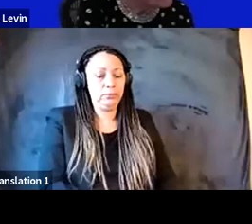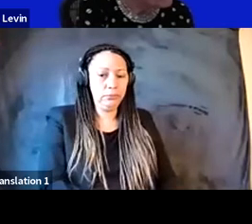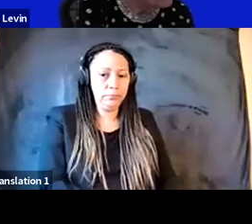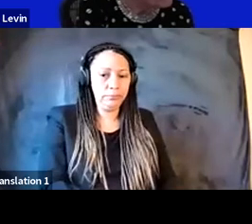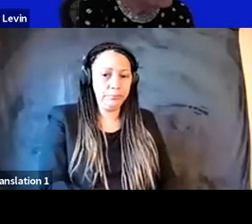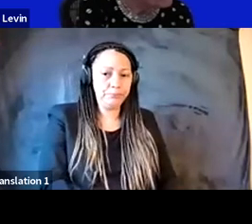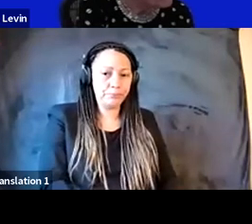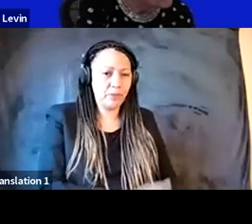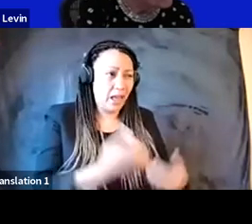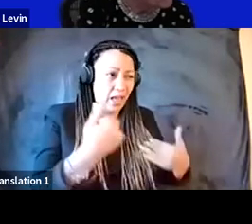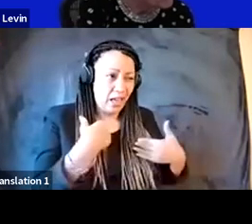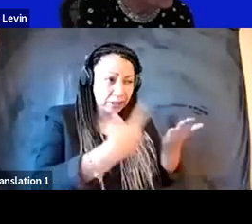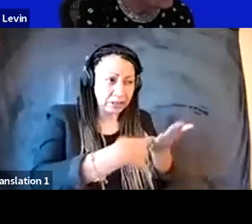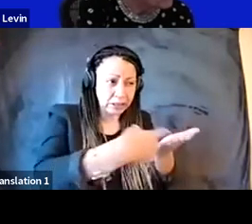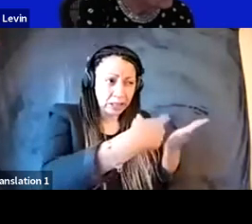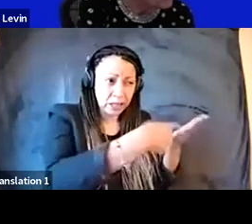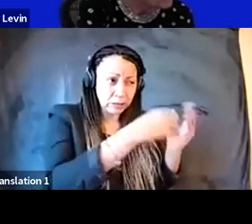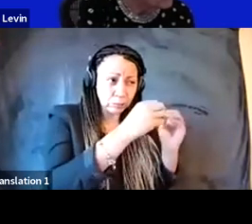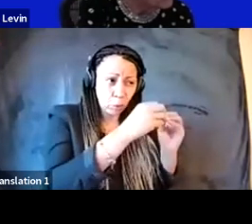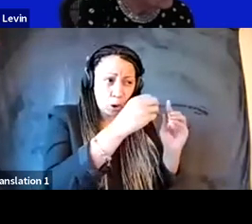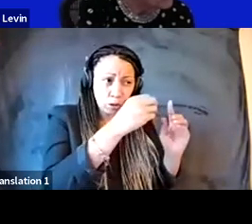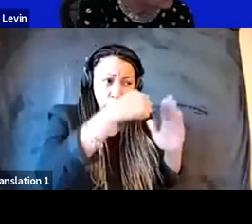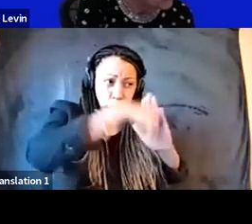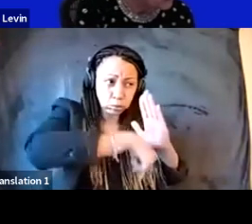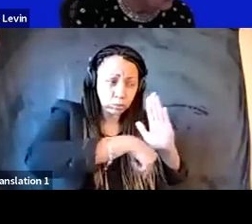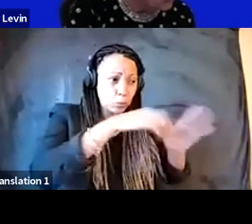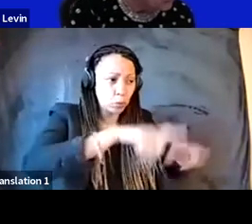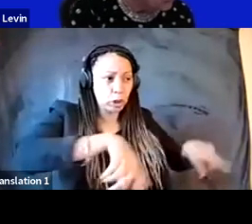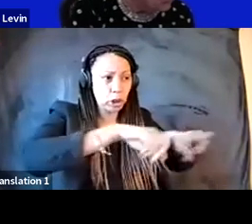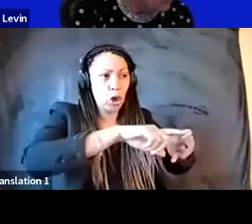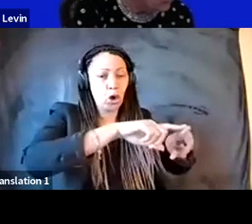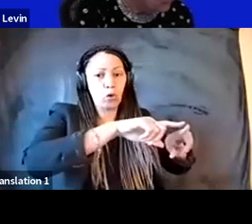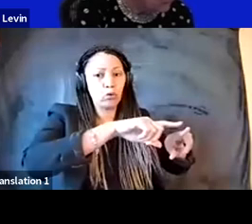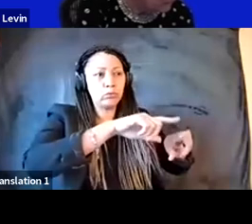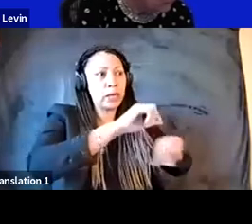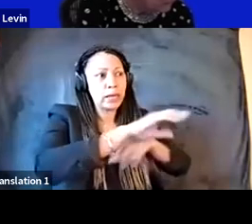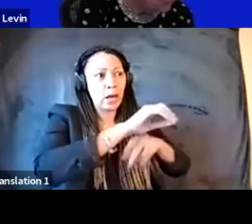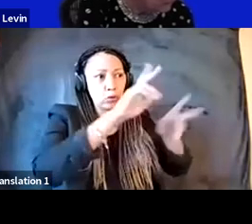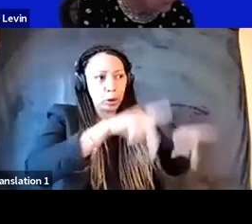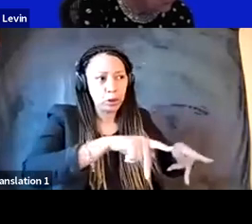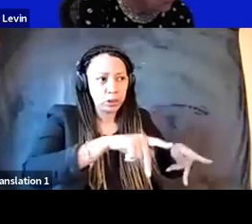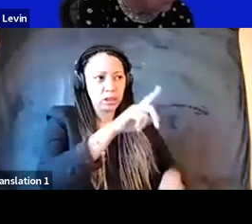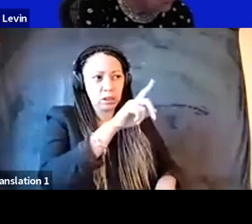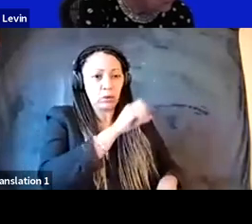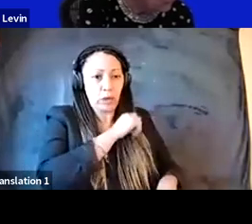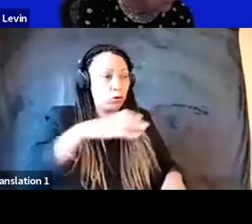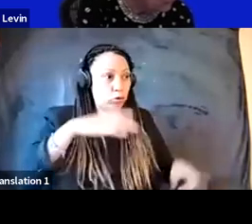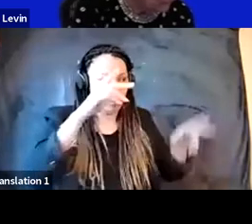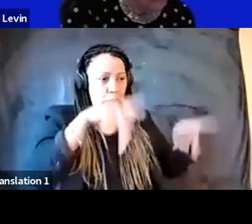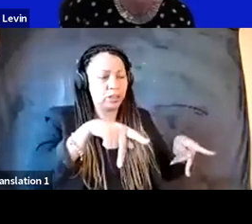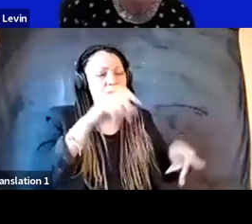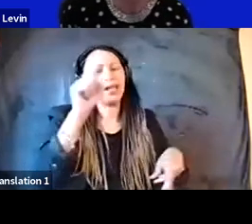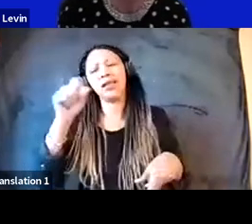Has that been discussed further with the local council person? Any thoughts on that? Yeah, we've discussed the MAH option with the local